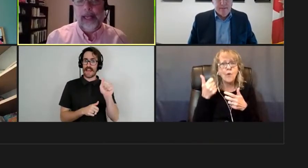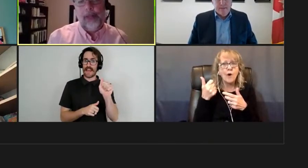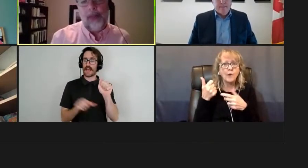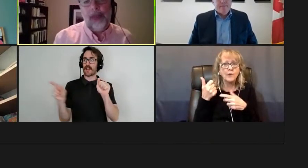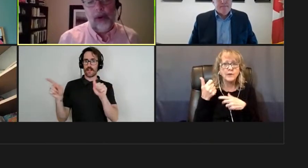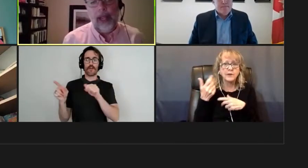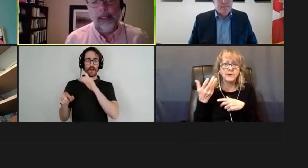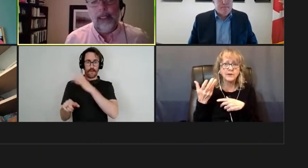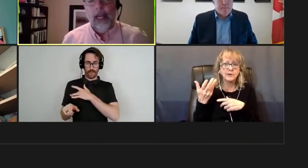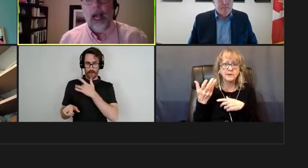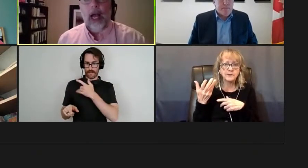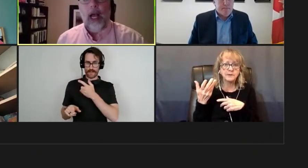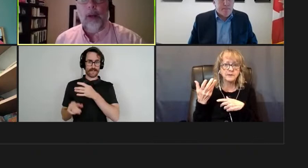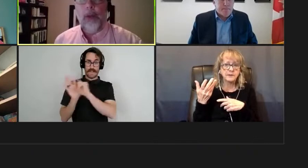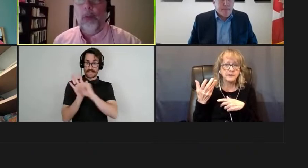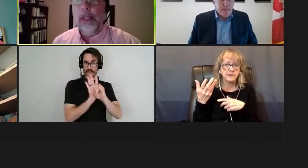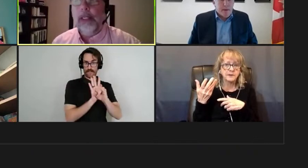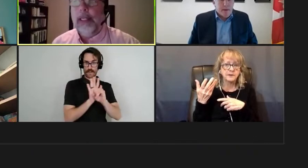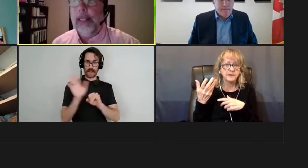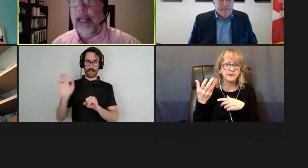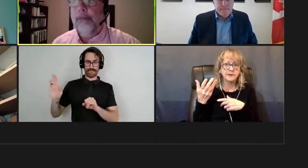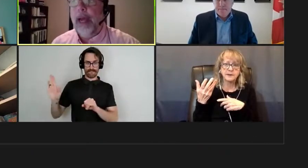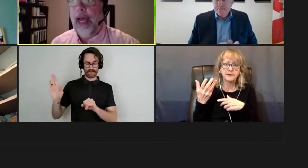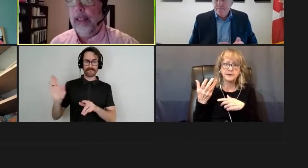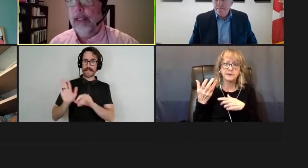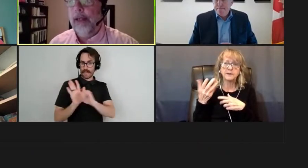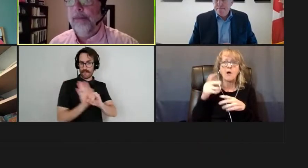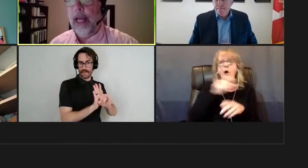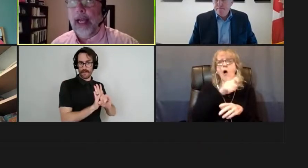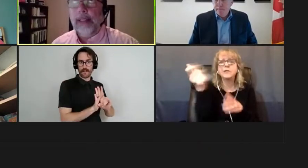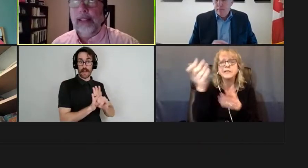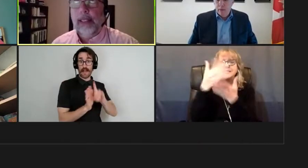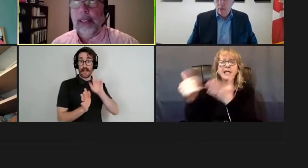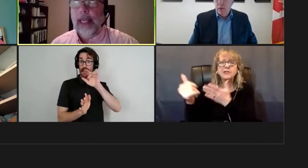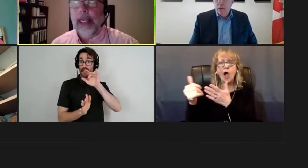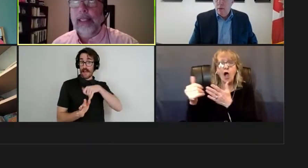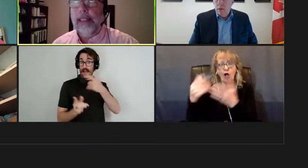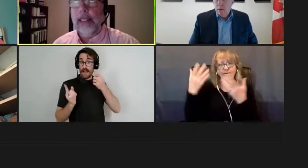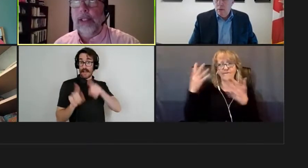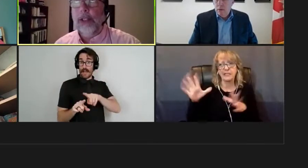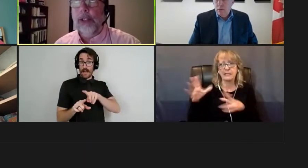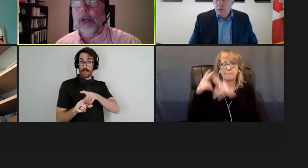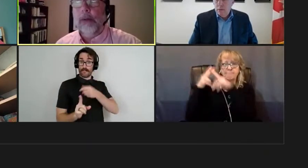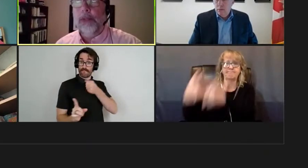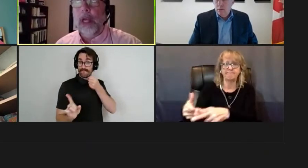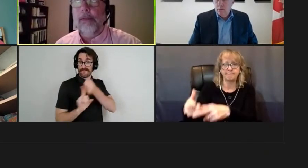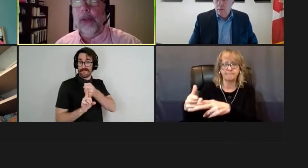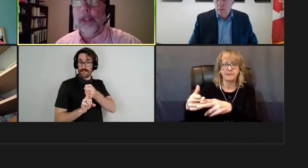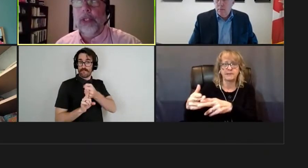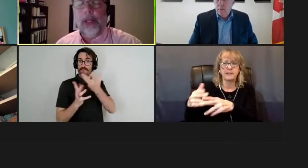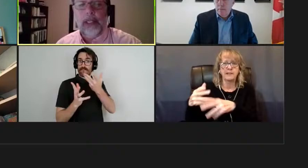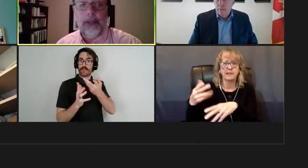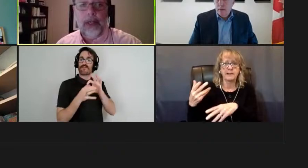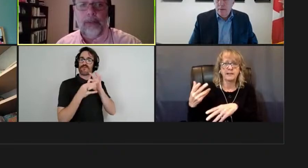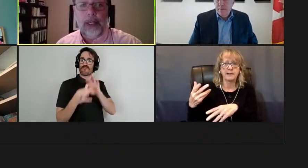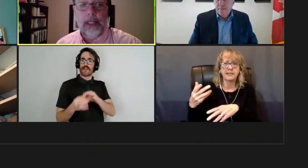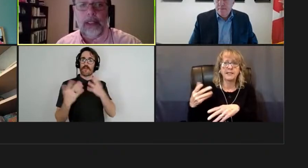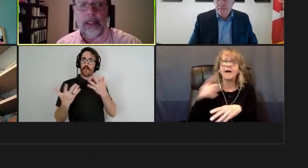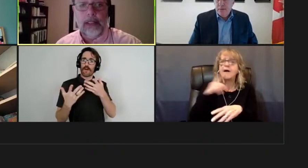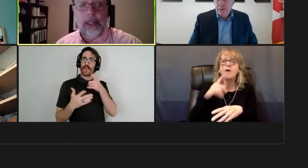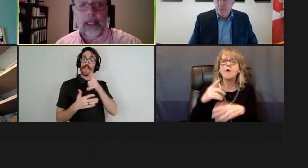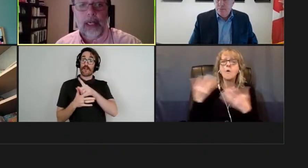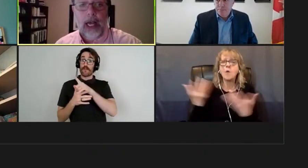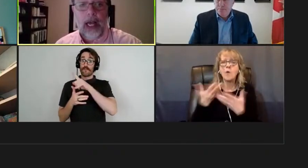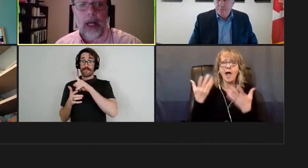identified at their end, really the impact of that is in terms of eligibility in their booking